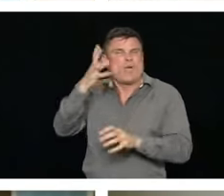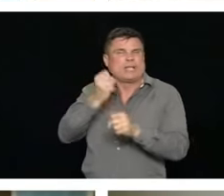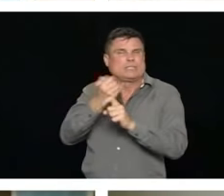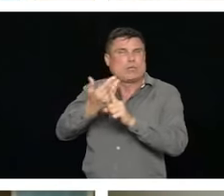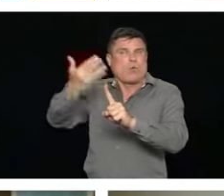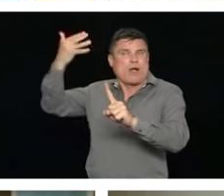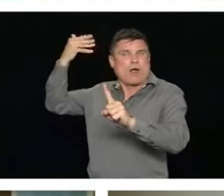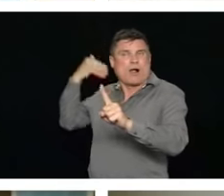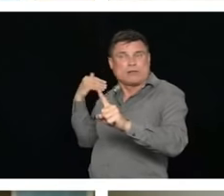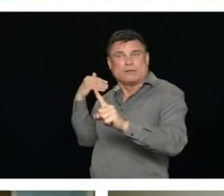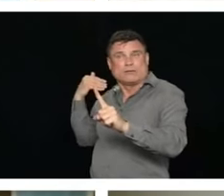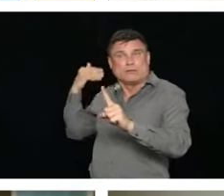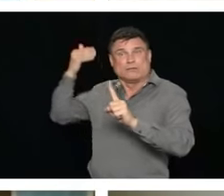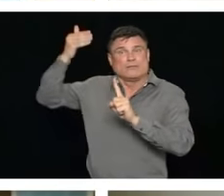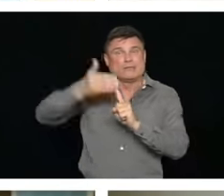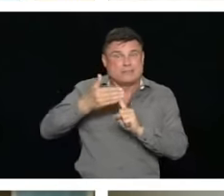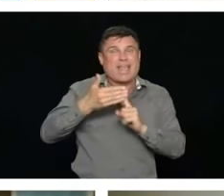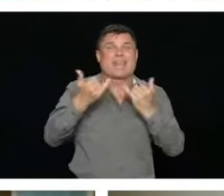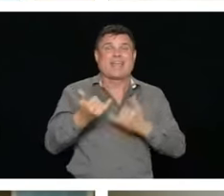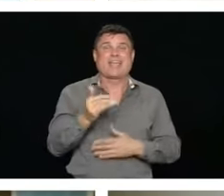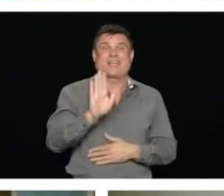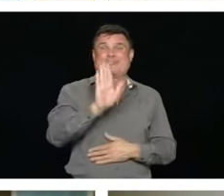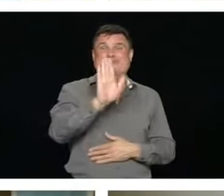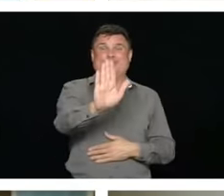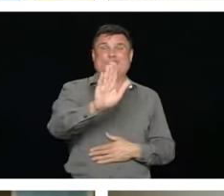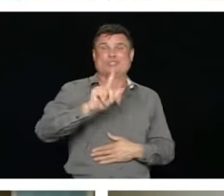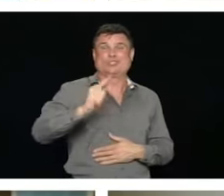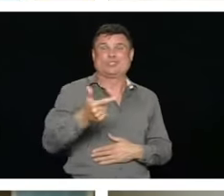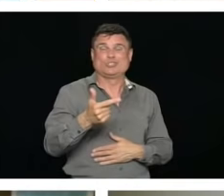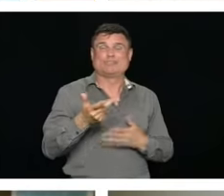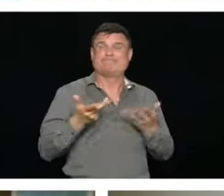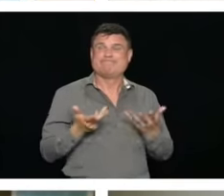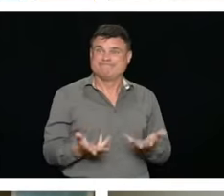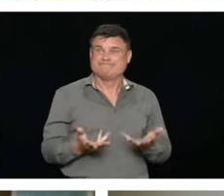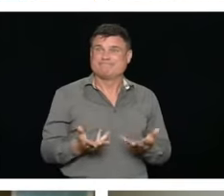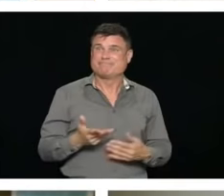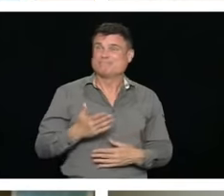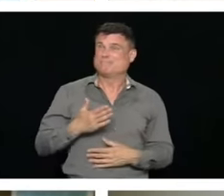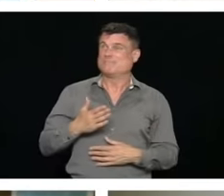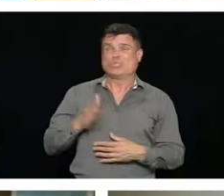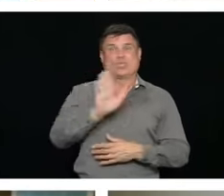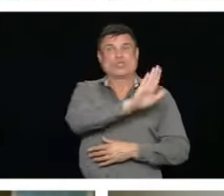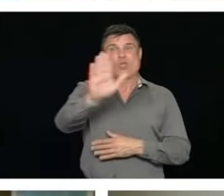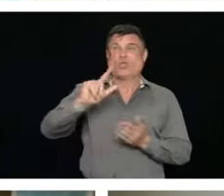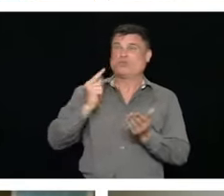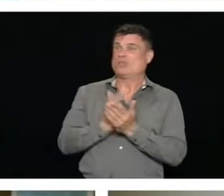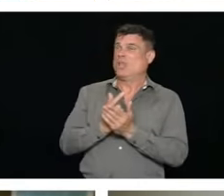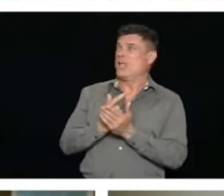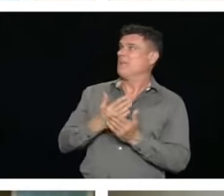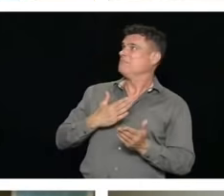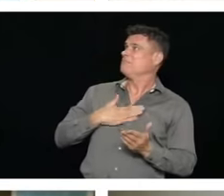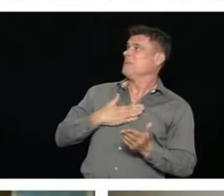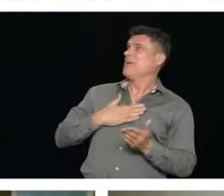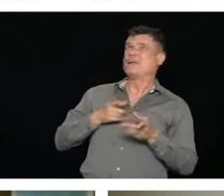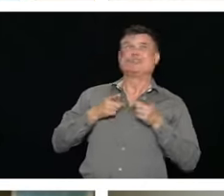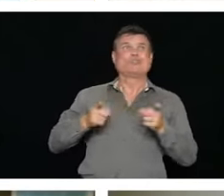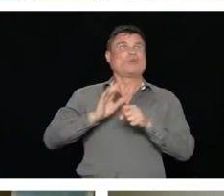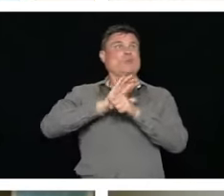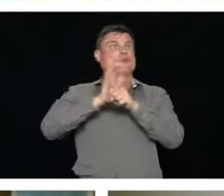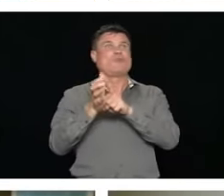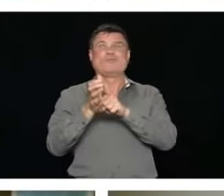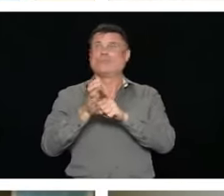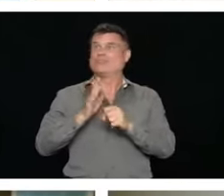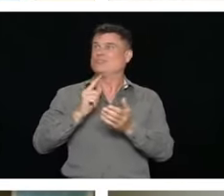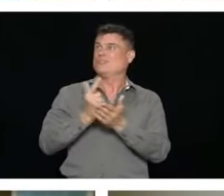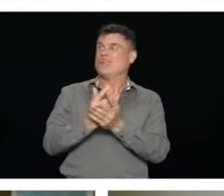that you've done to get to this point and have it arrive during this time. There are lots of ideas popping